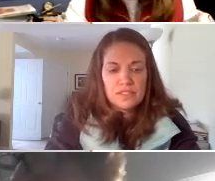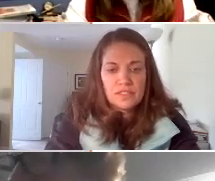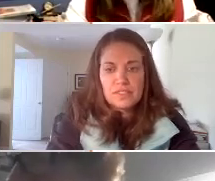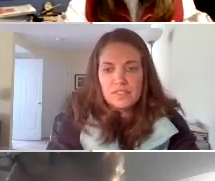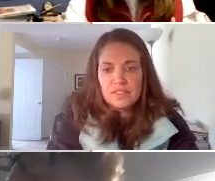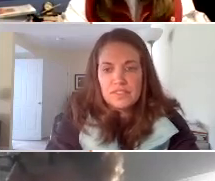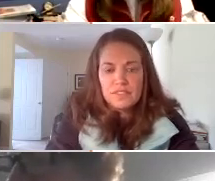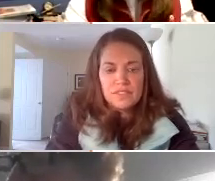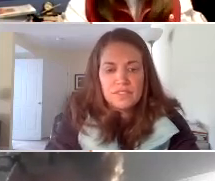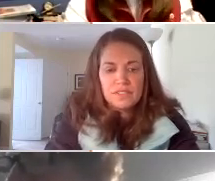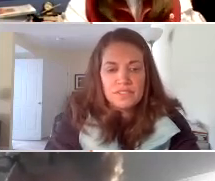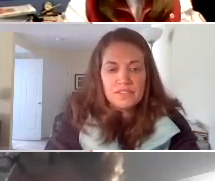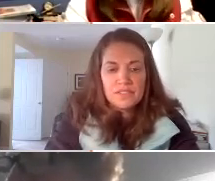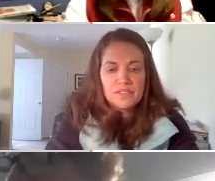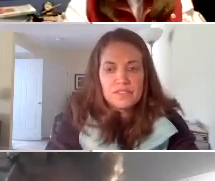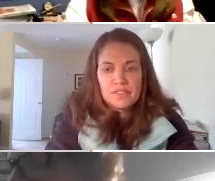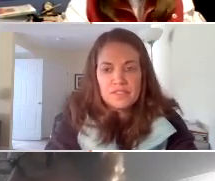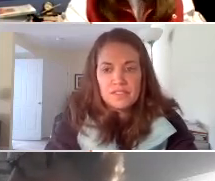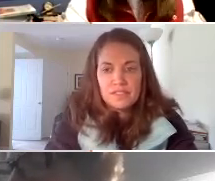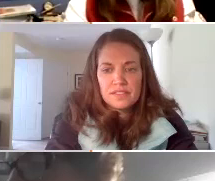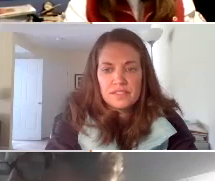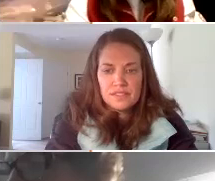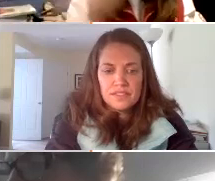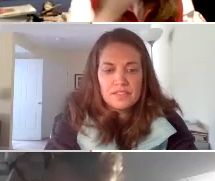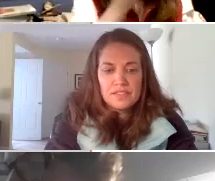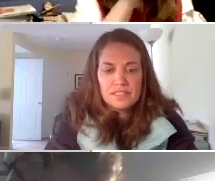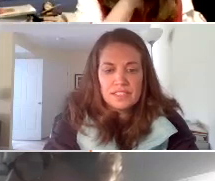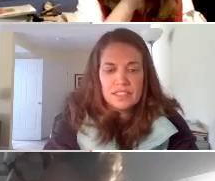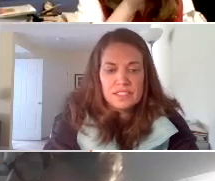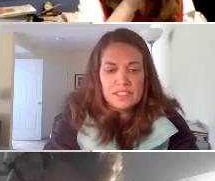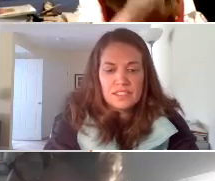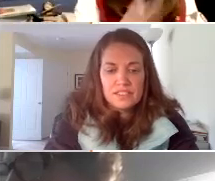phase 3, we're going to see them viewing things at 20 feet and beyond.